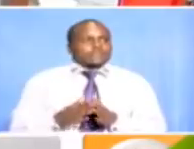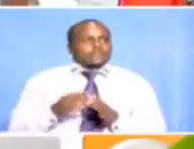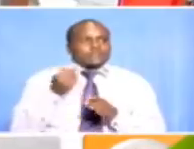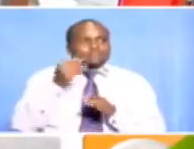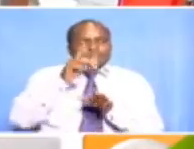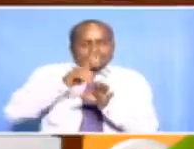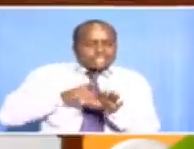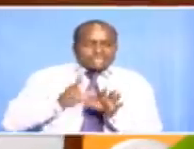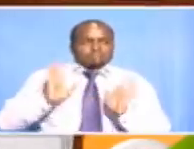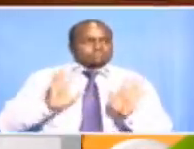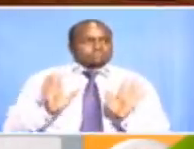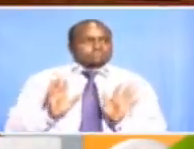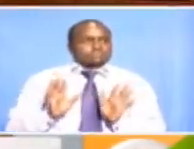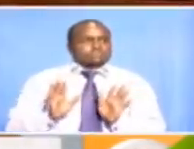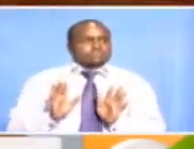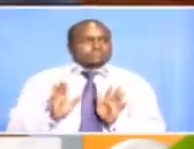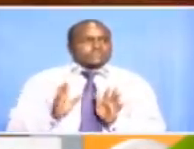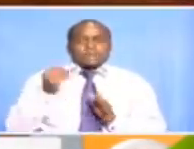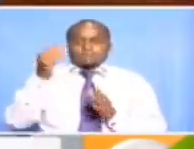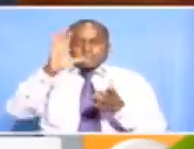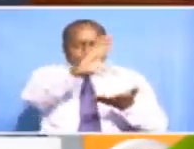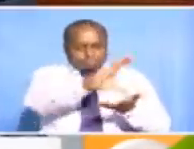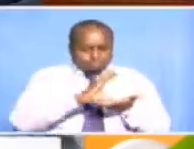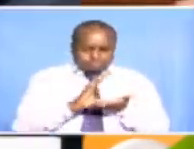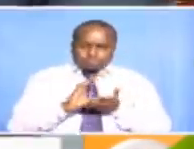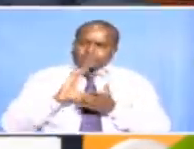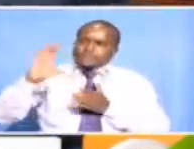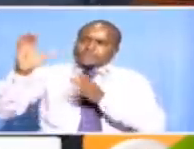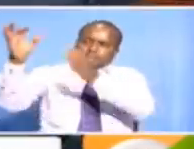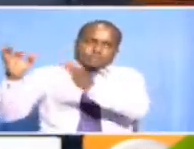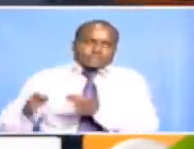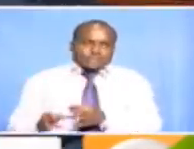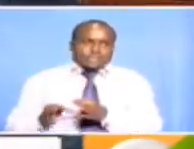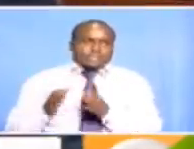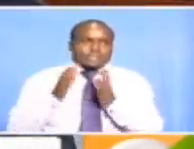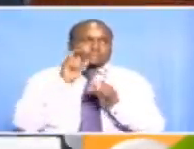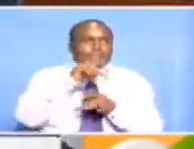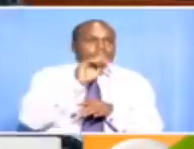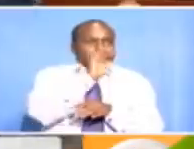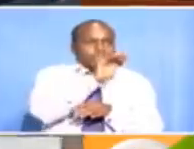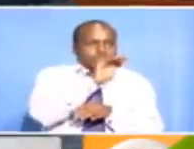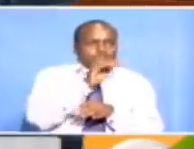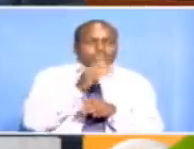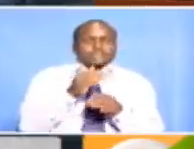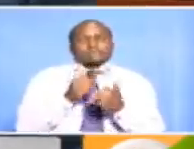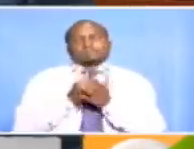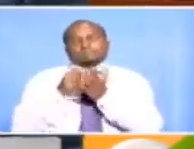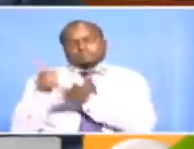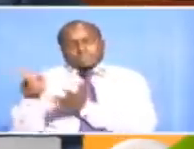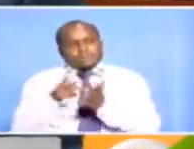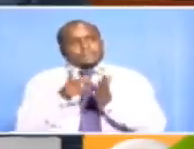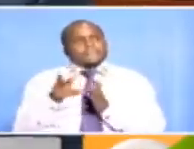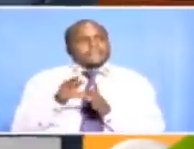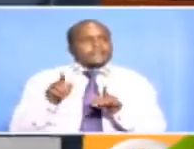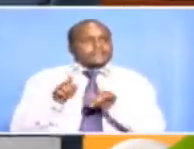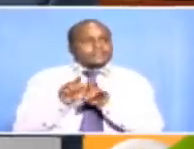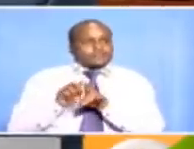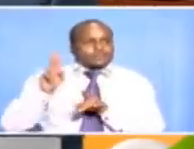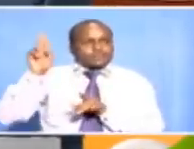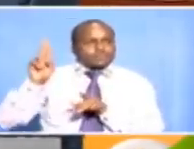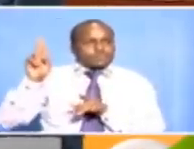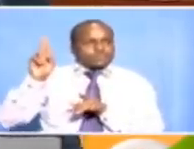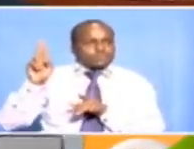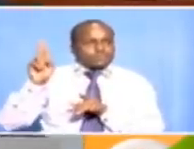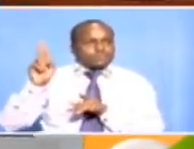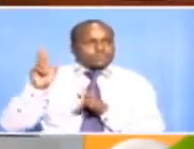mimi napata, natuma treasury. Nikitaka na request madam nisaidia hii, analipa. Nisaidia hii, swata Uhuru, ama Exchequer National